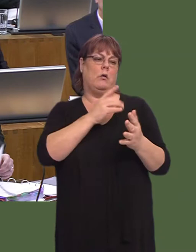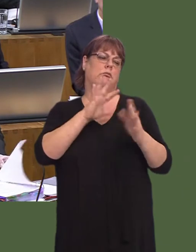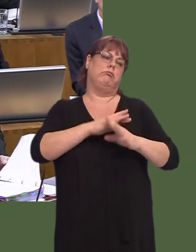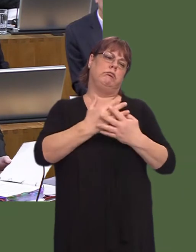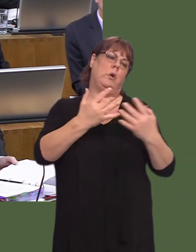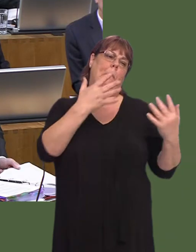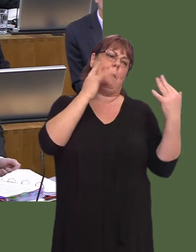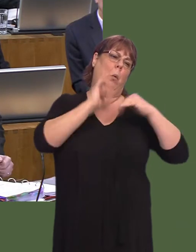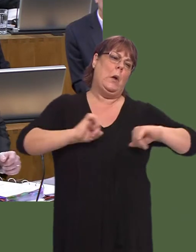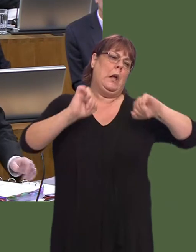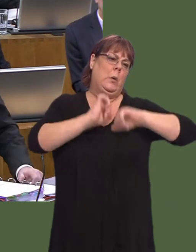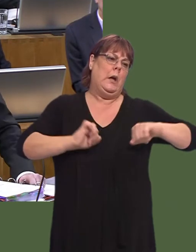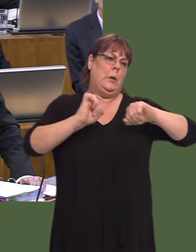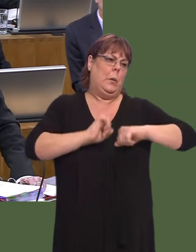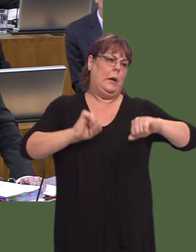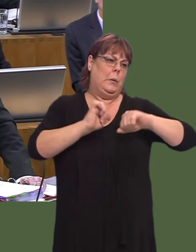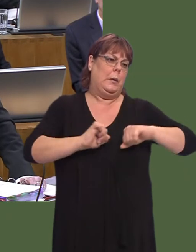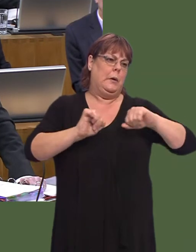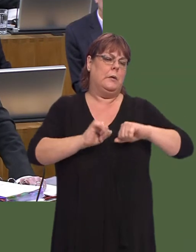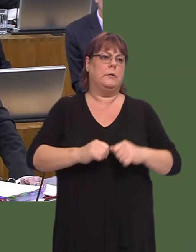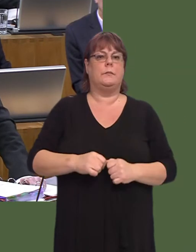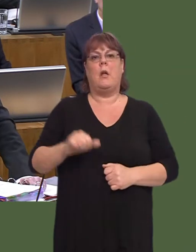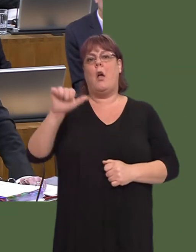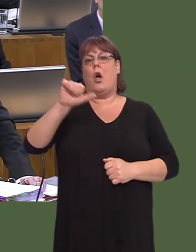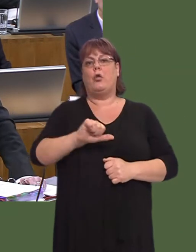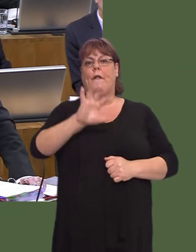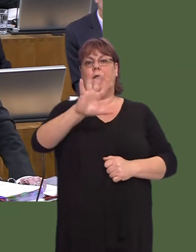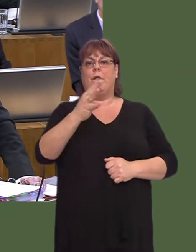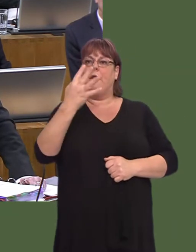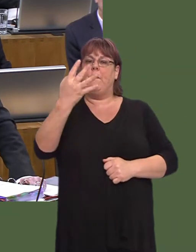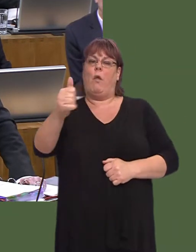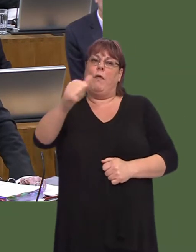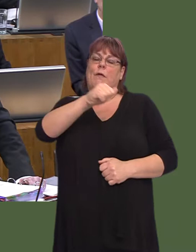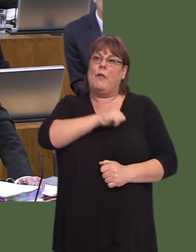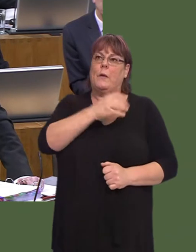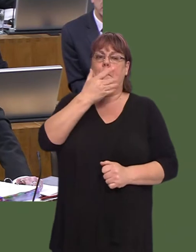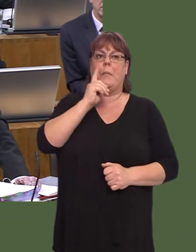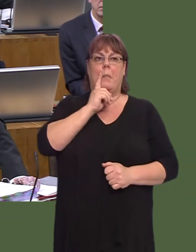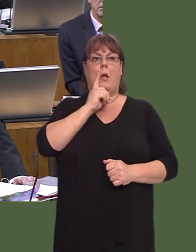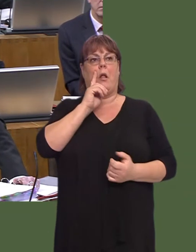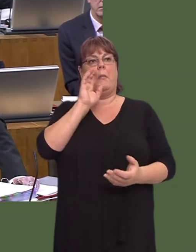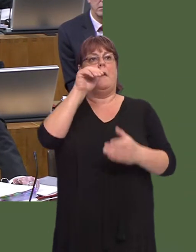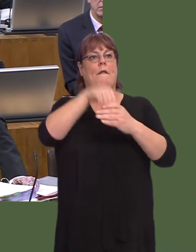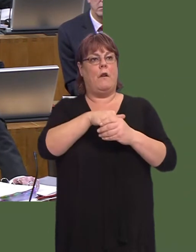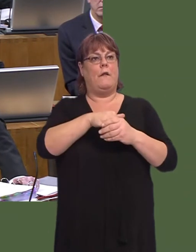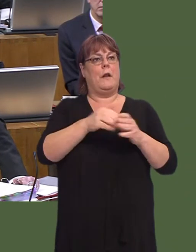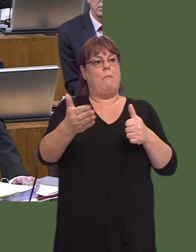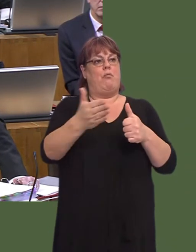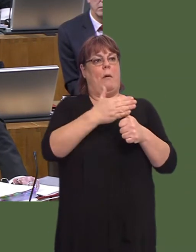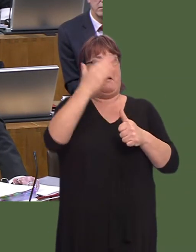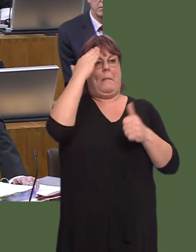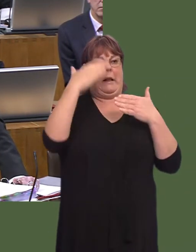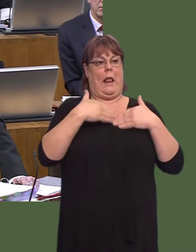high and that demand needed to be satisfied. I can say that more than 154,000 people have been seen by local primary mental health